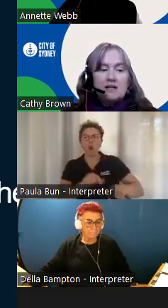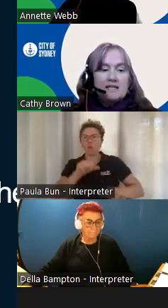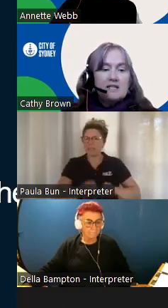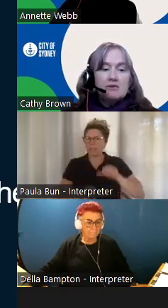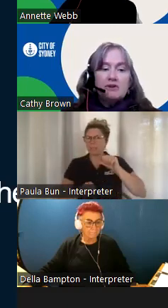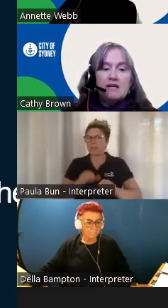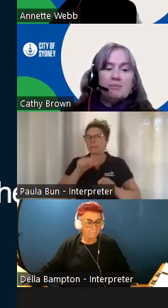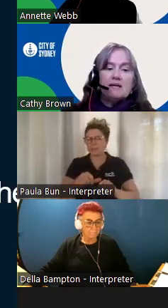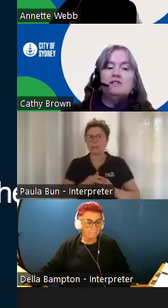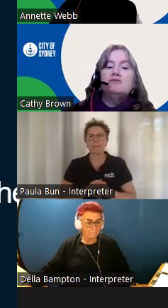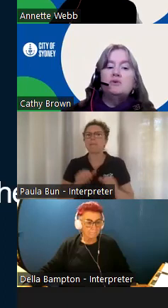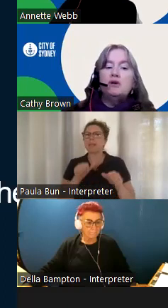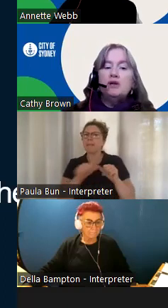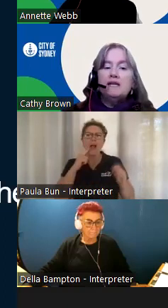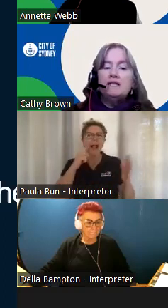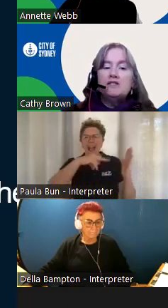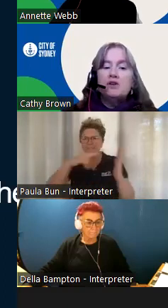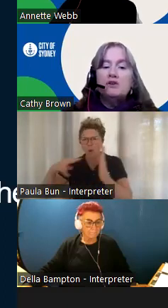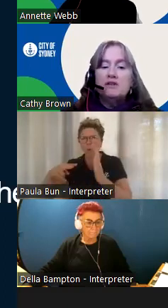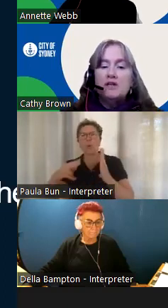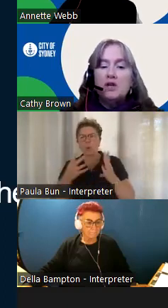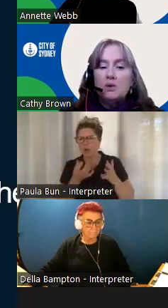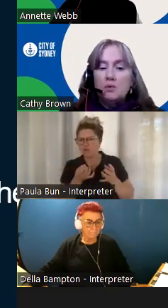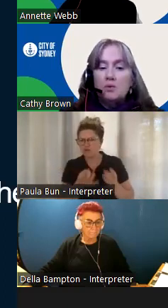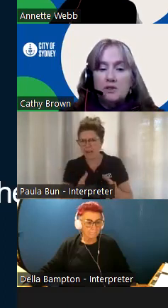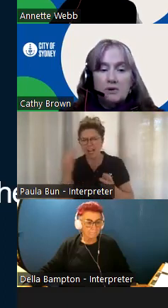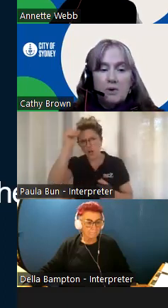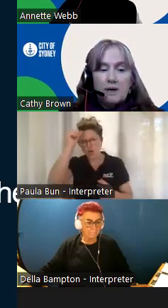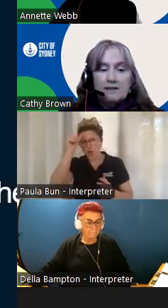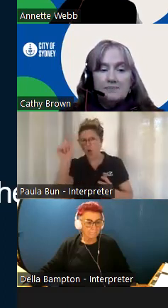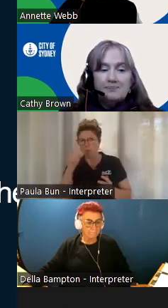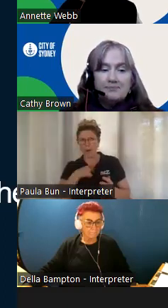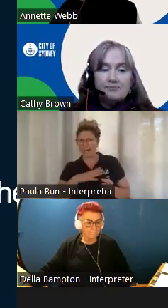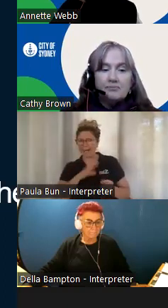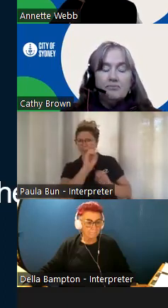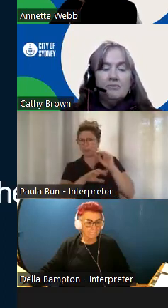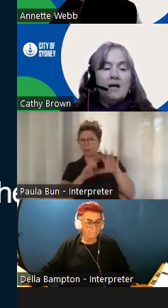It's a good idea to review the application form early so that you know what is required.